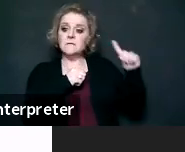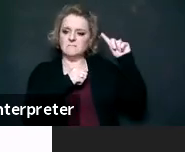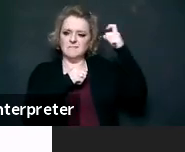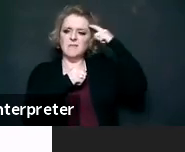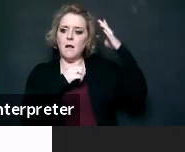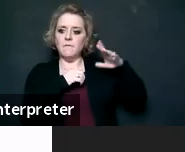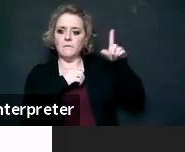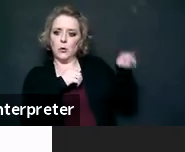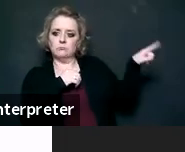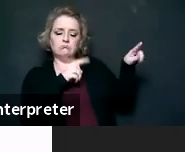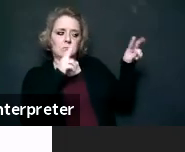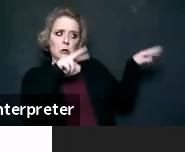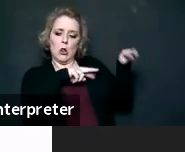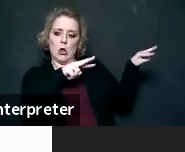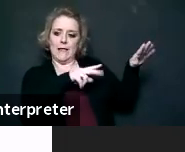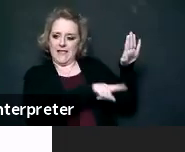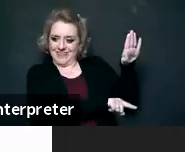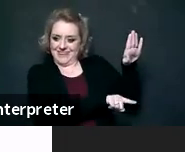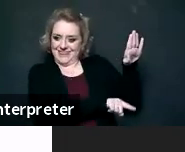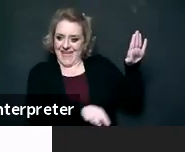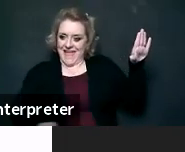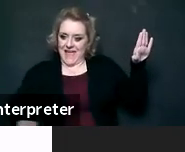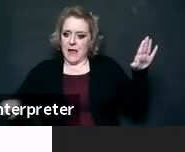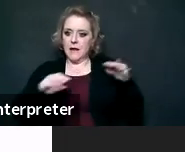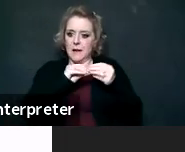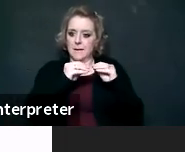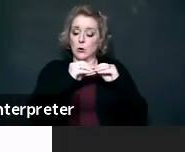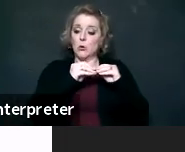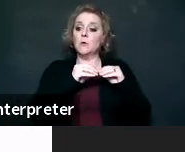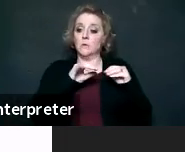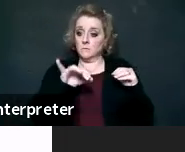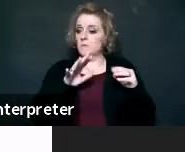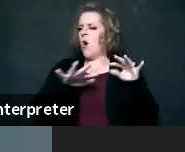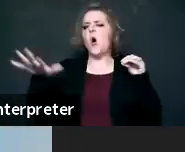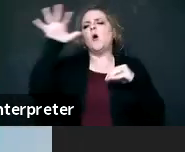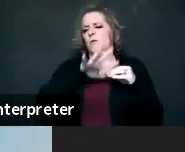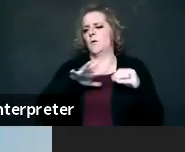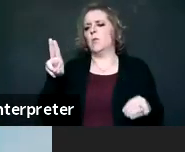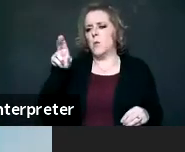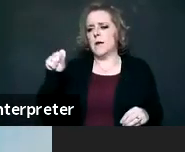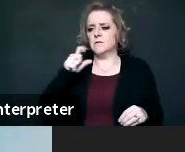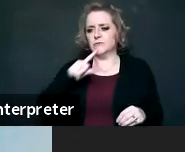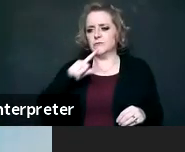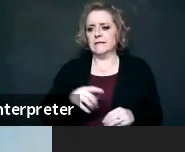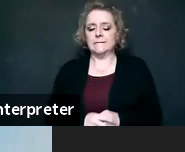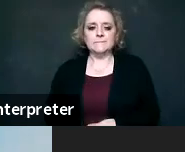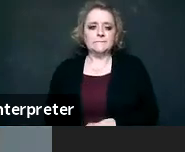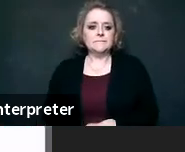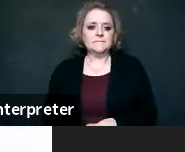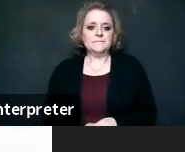a national number that's being followed very closely also.